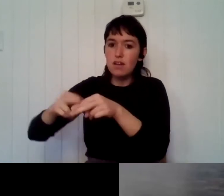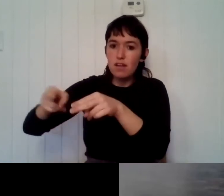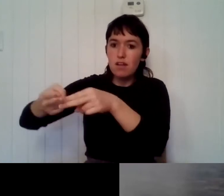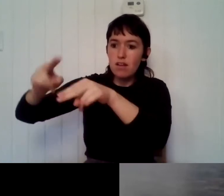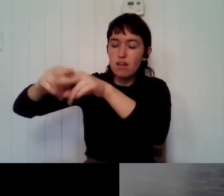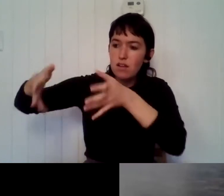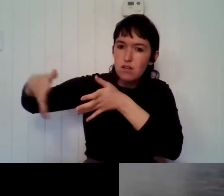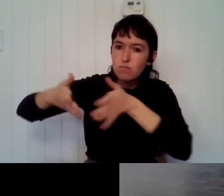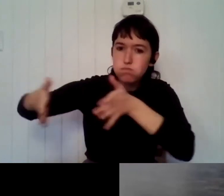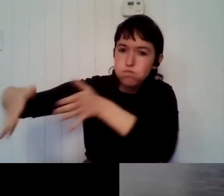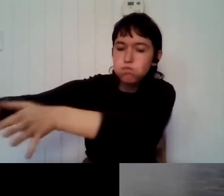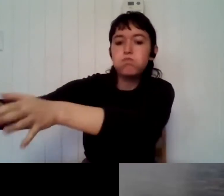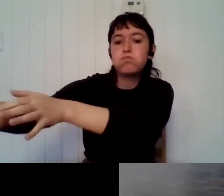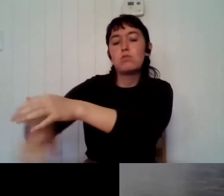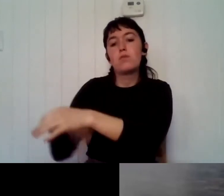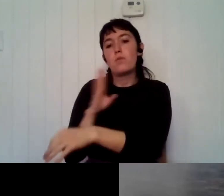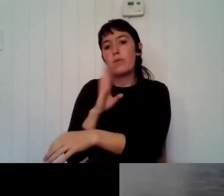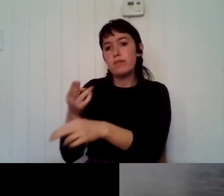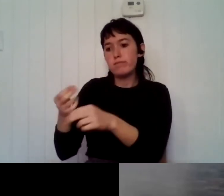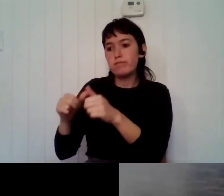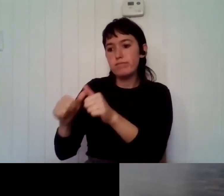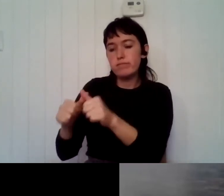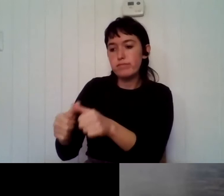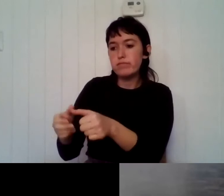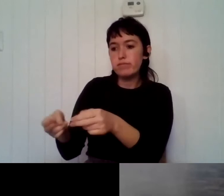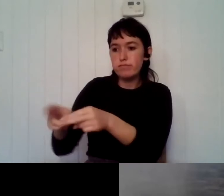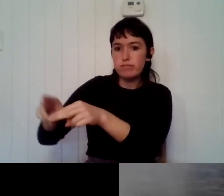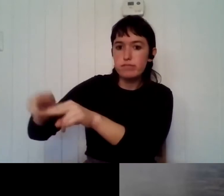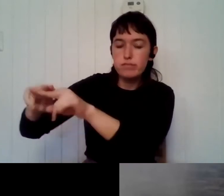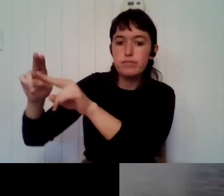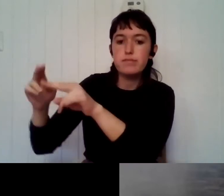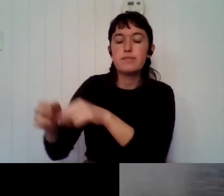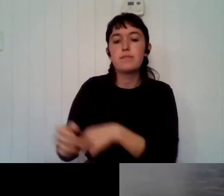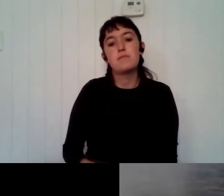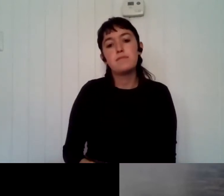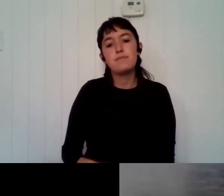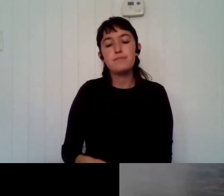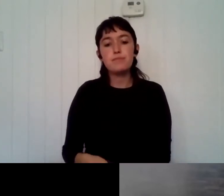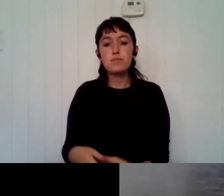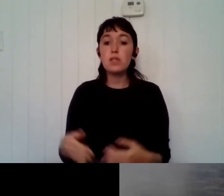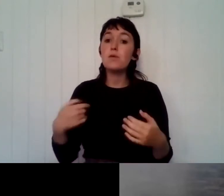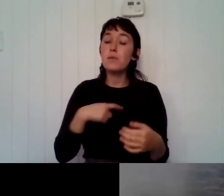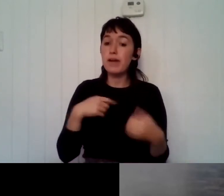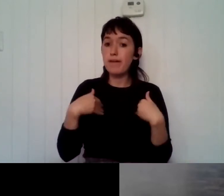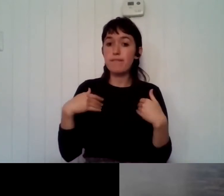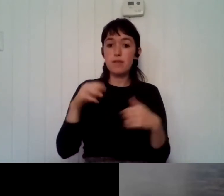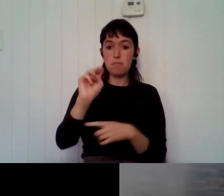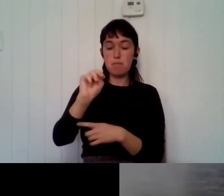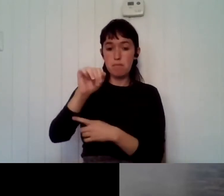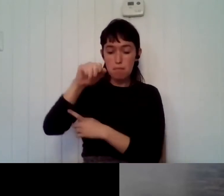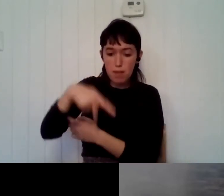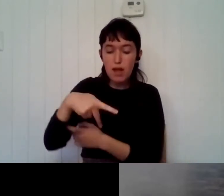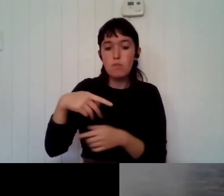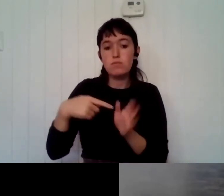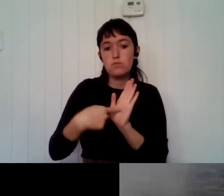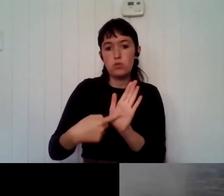gets. Again, we have the hazard maps to say, okay, through this river channel, there's going to probably be a lahar,